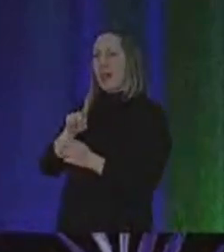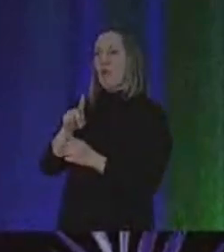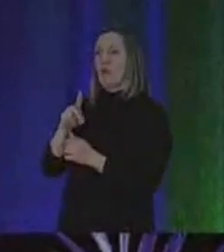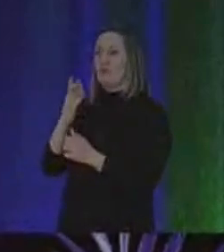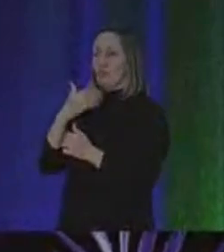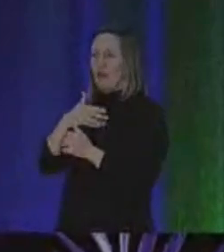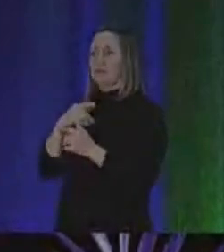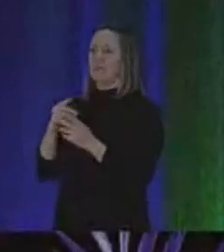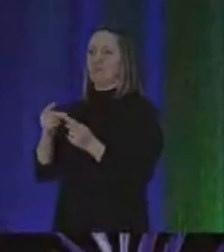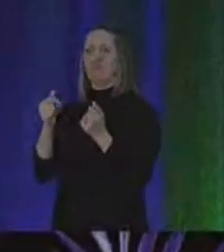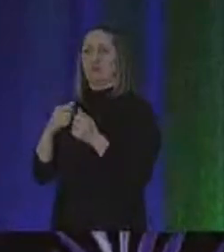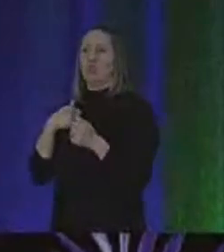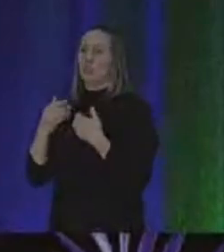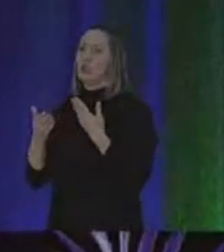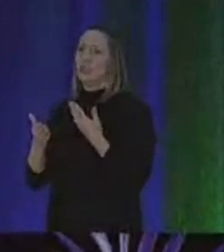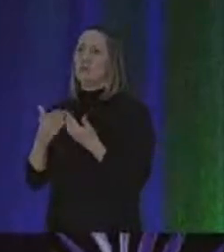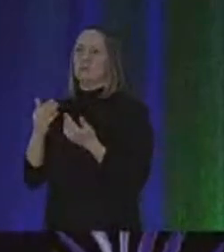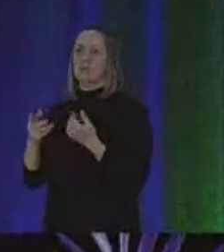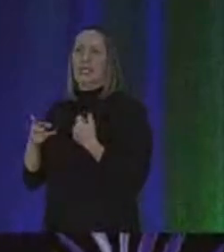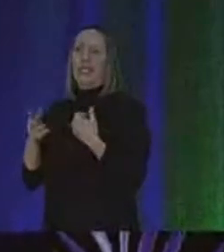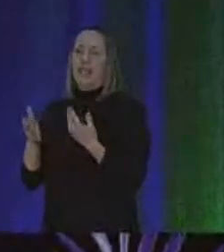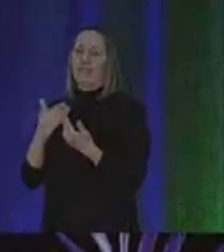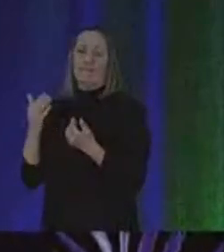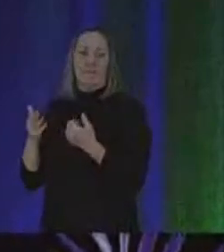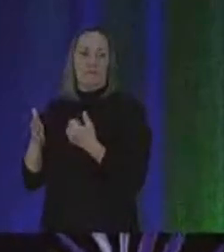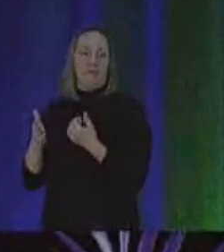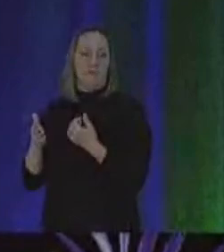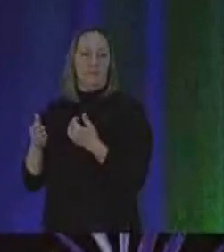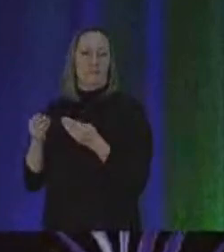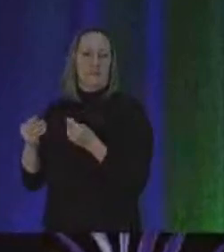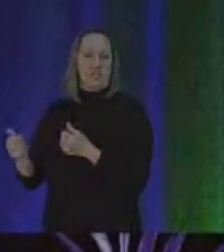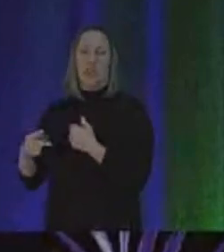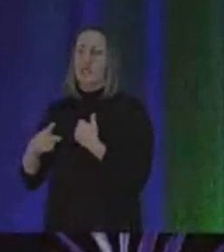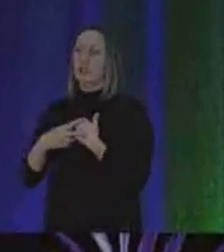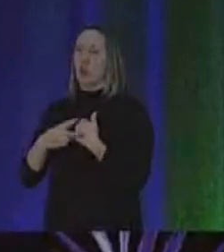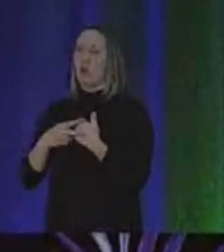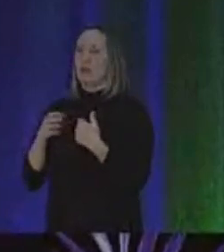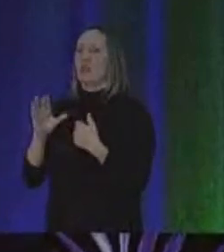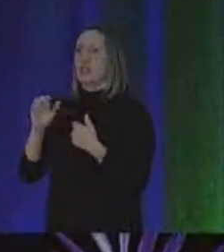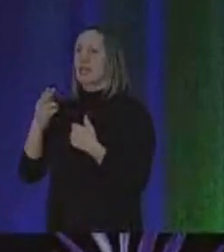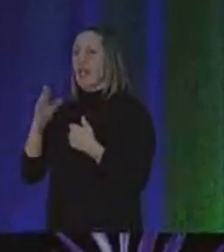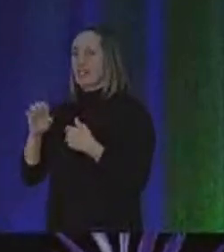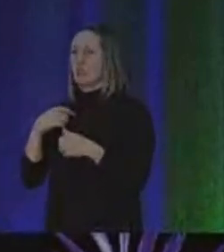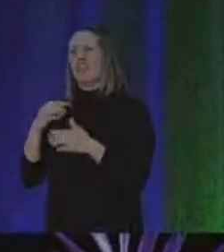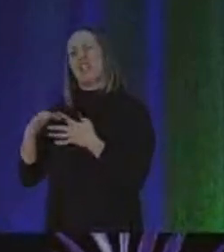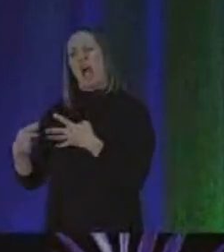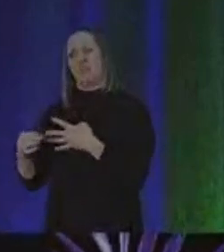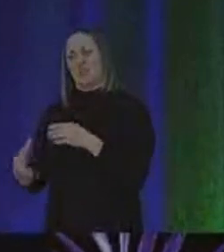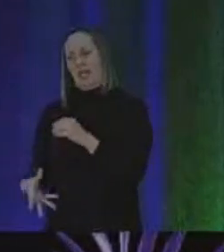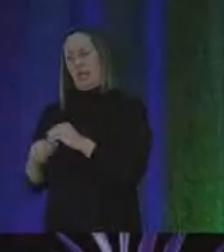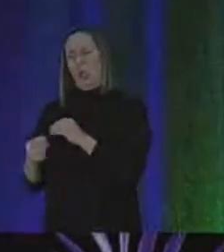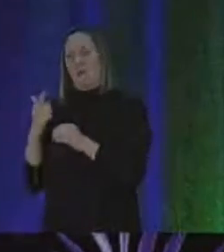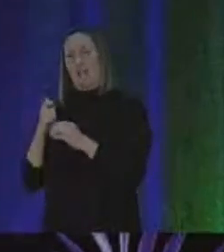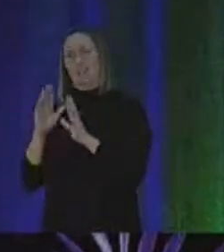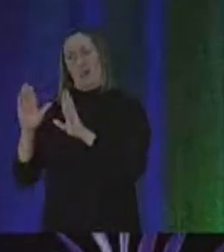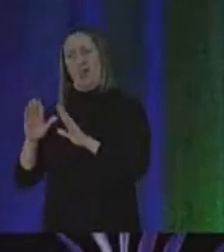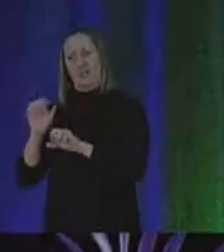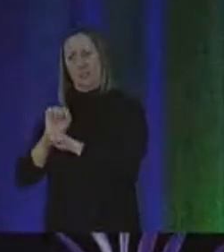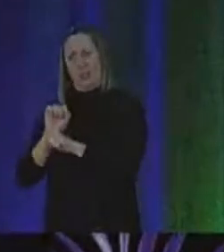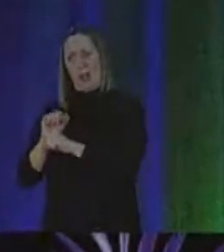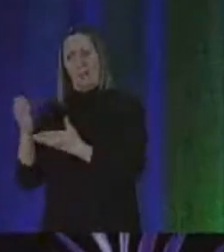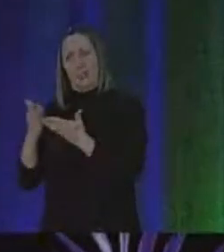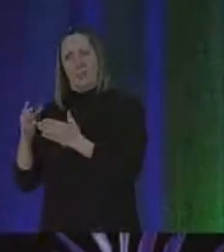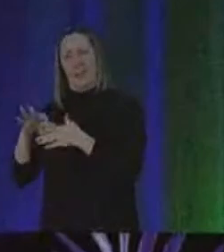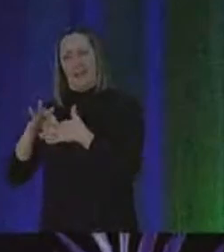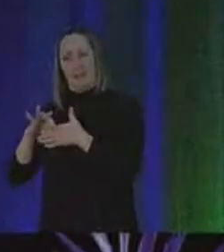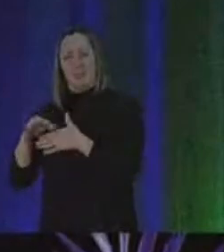to your users so that they're cached. And this is optional, but I like to throw in Cloudinary in the mix just because they do a really awesome job in serving